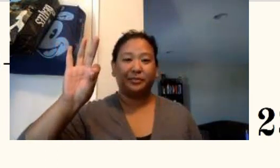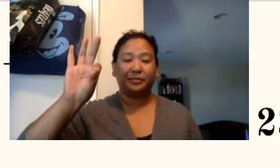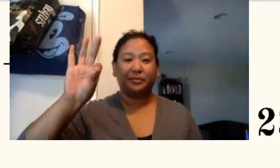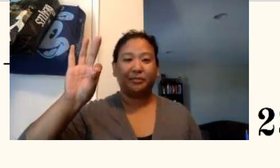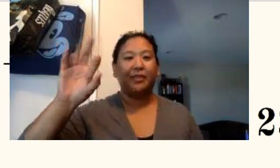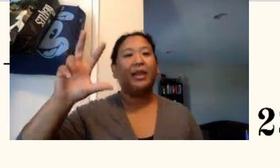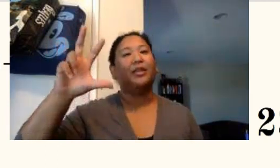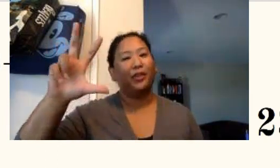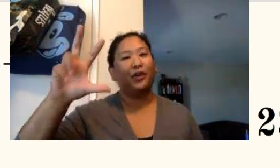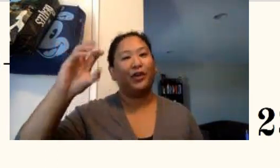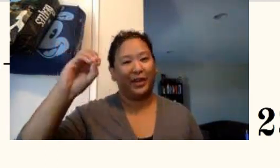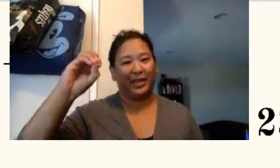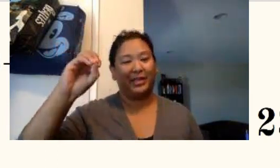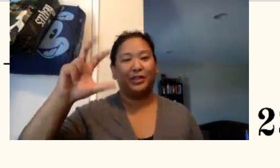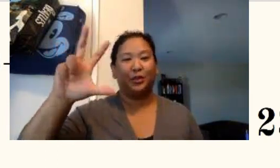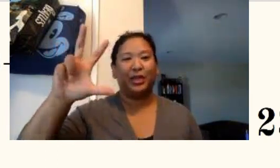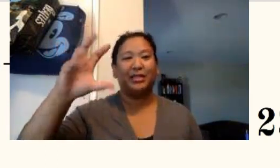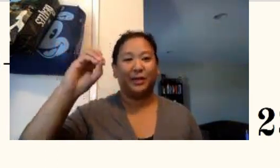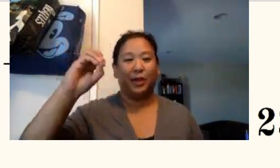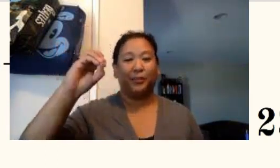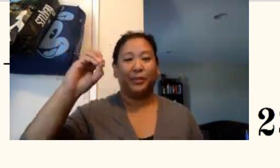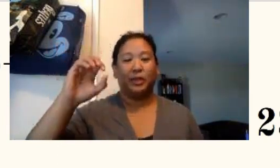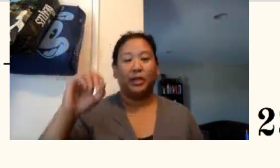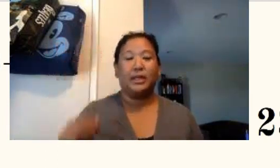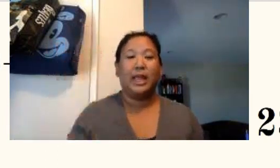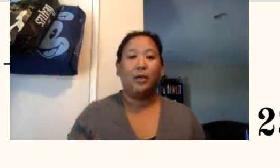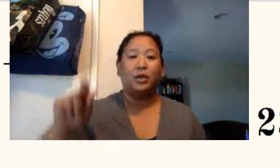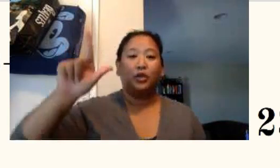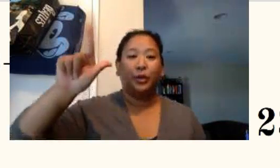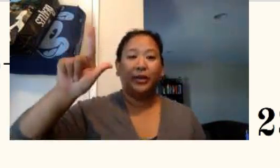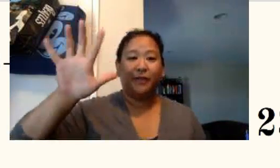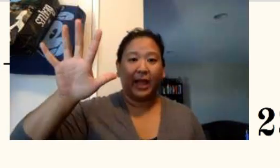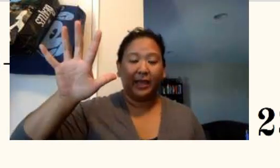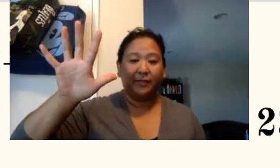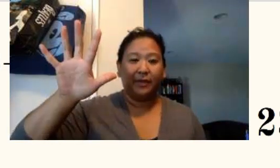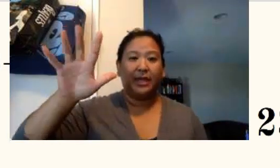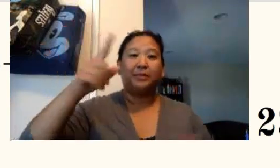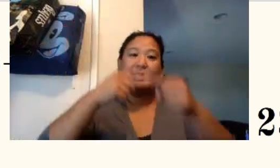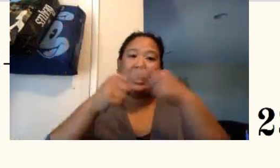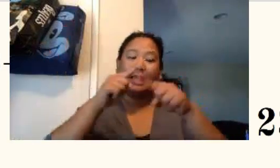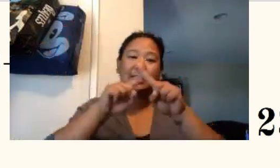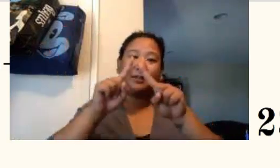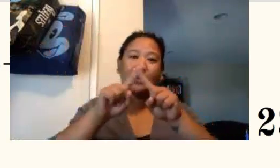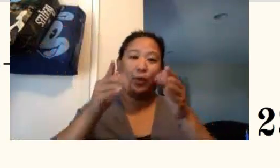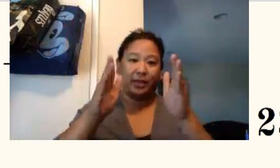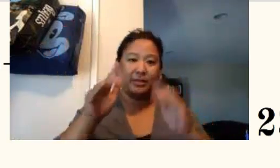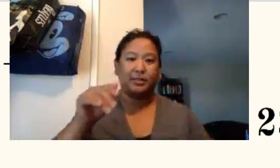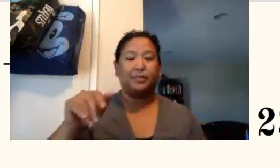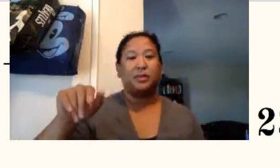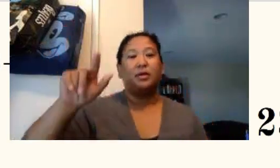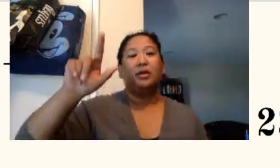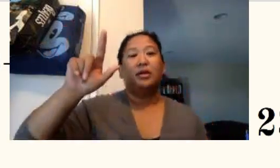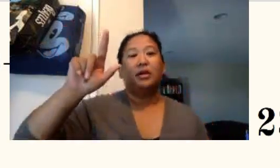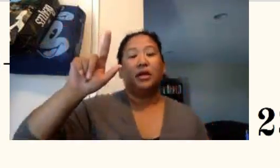29, and then 30 is 30. Now, 25 can be signed different